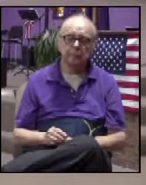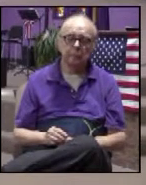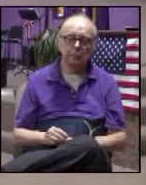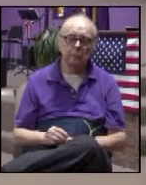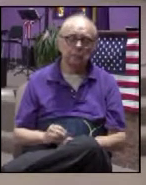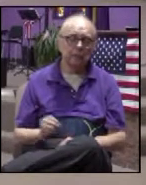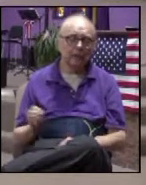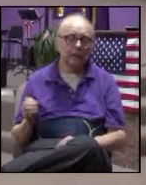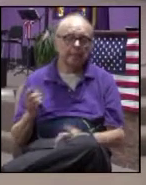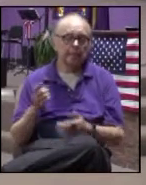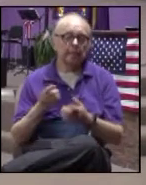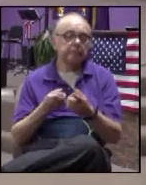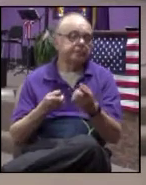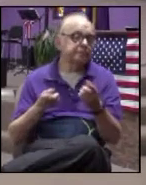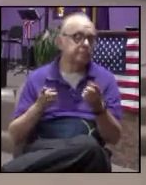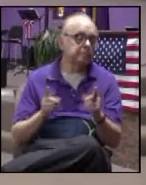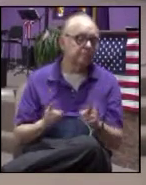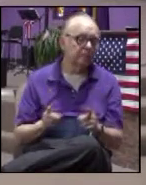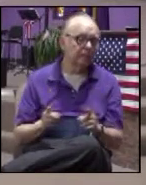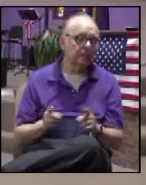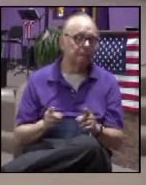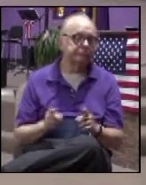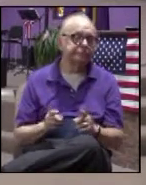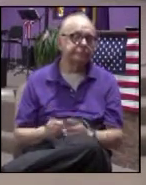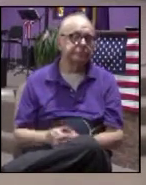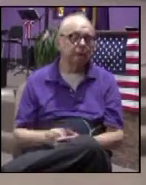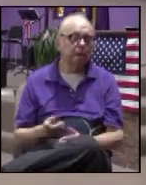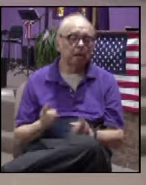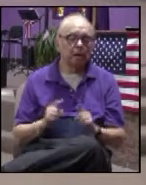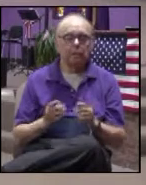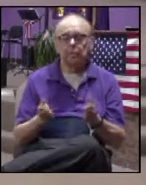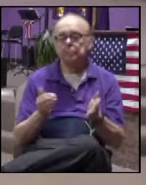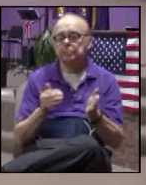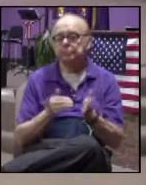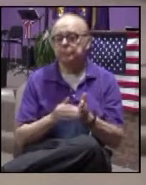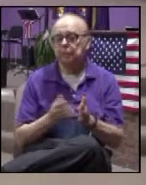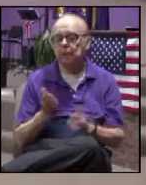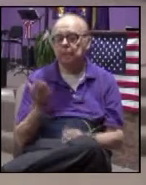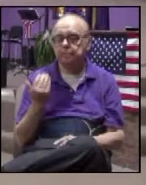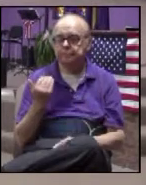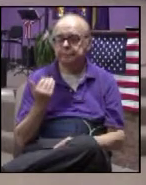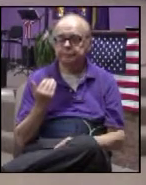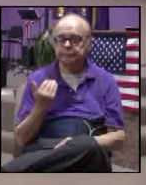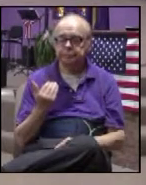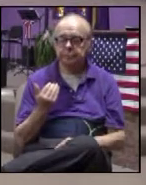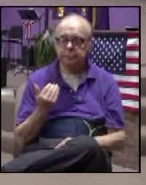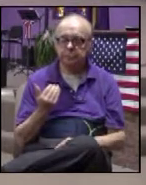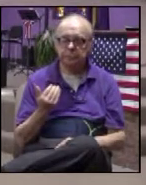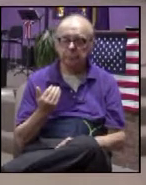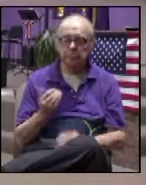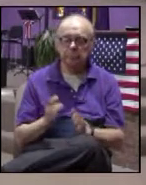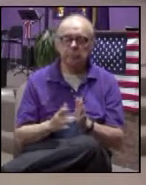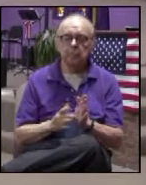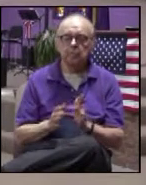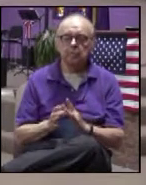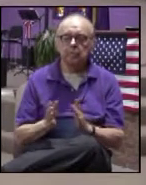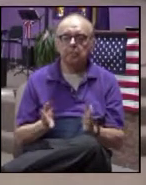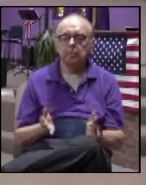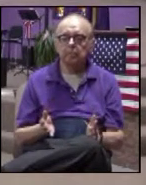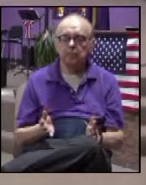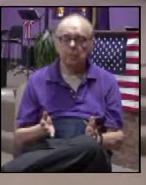And so what ends up happening is, when you go back to Jesus,